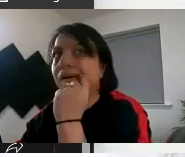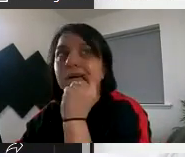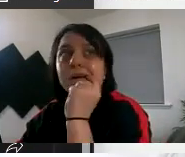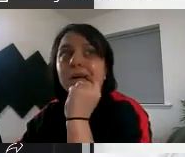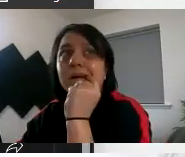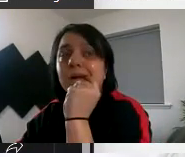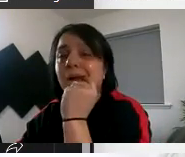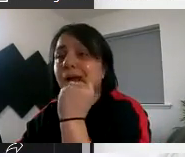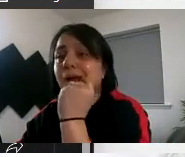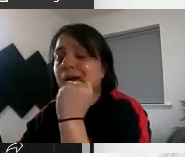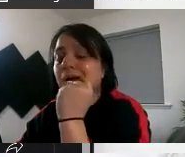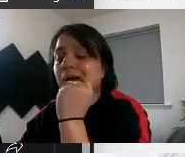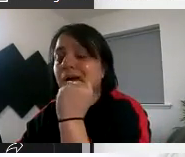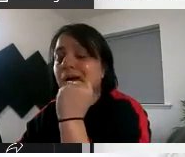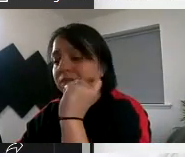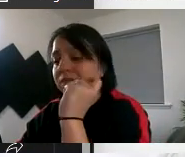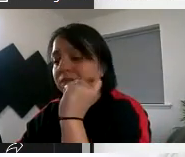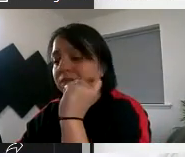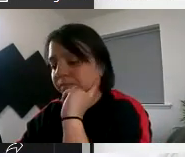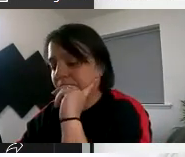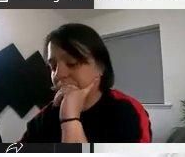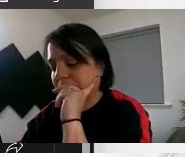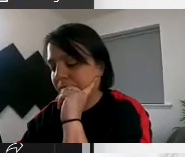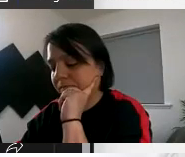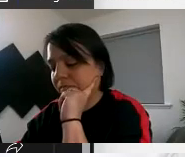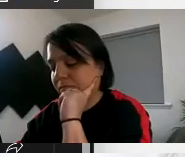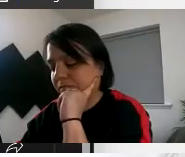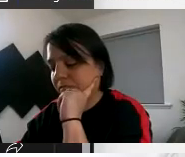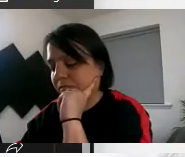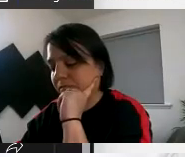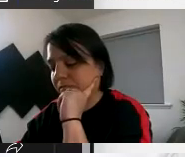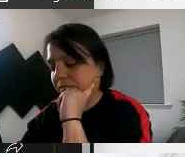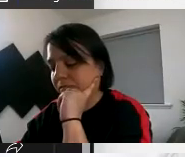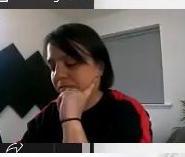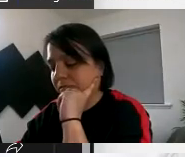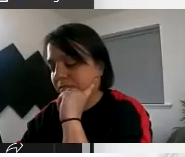play. Dylan Thomas's writing is so unusual.